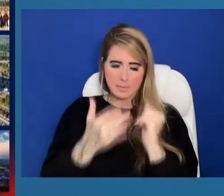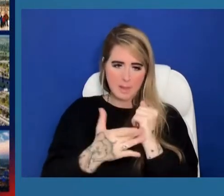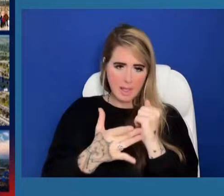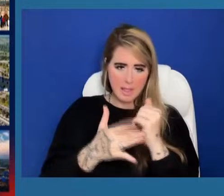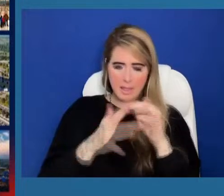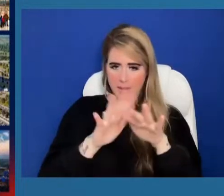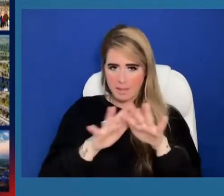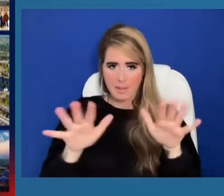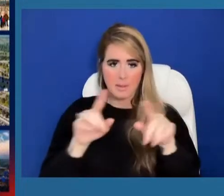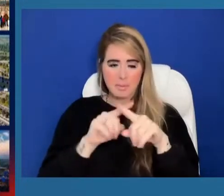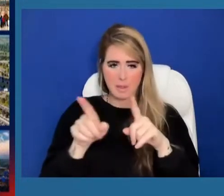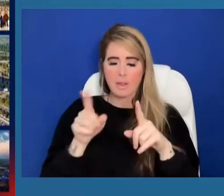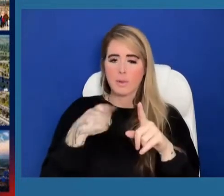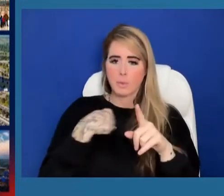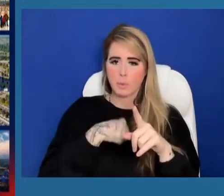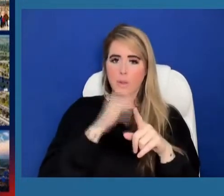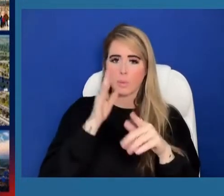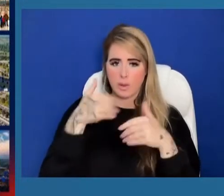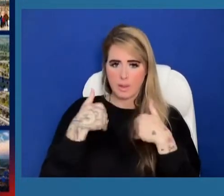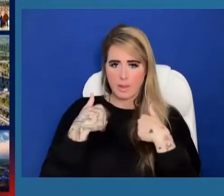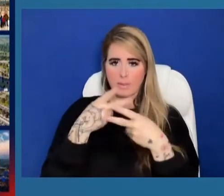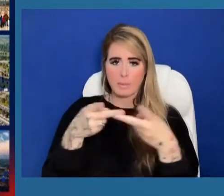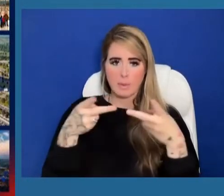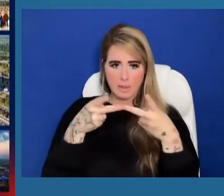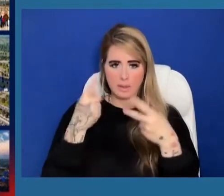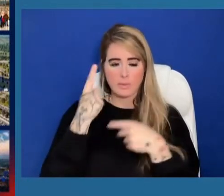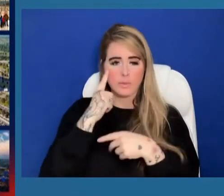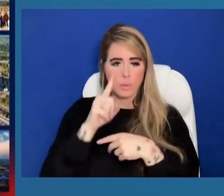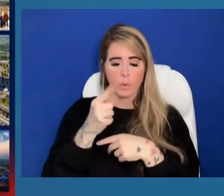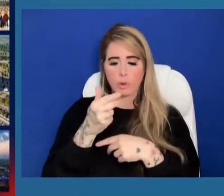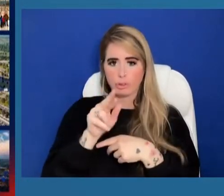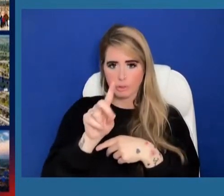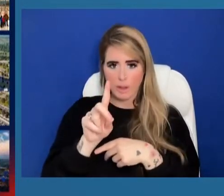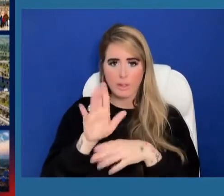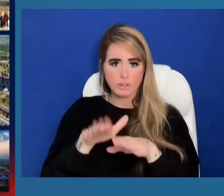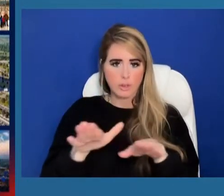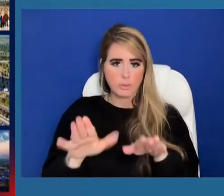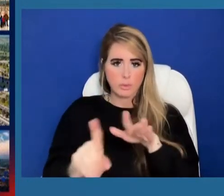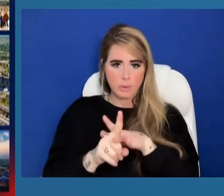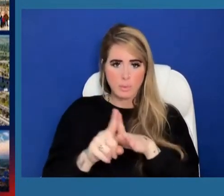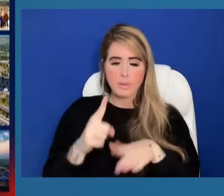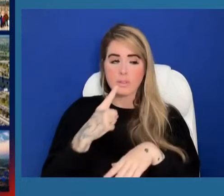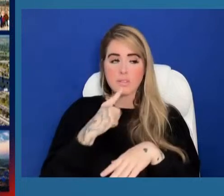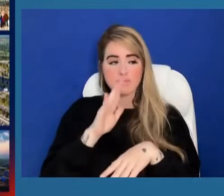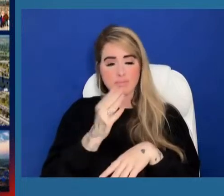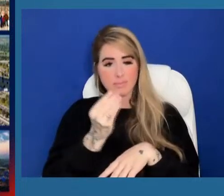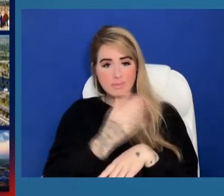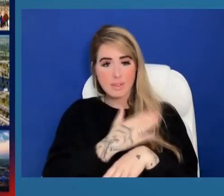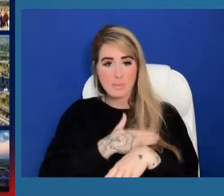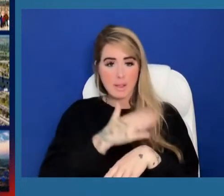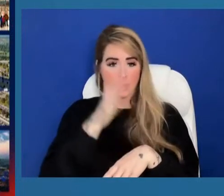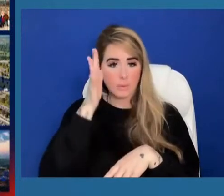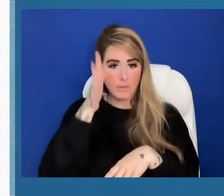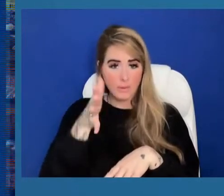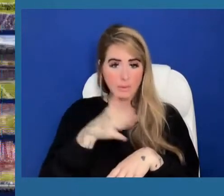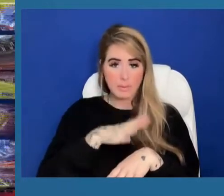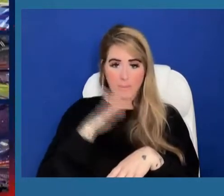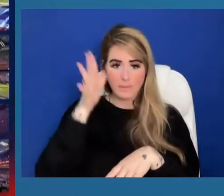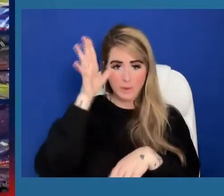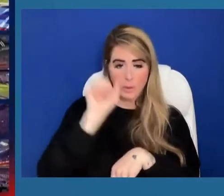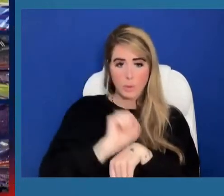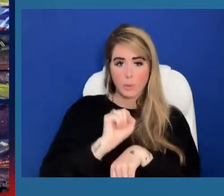But they'll be able to come to the stadium and say, hey, my granddad or my father worked